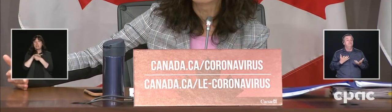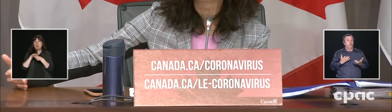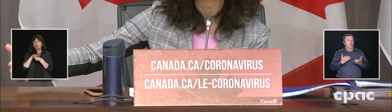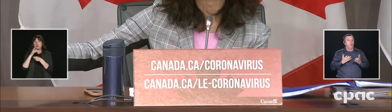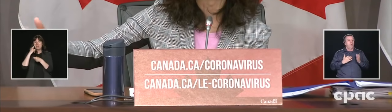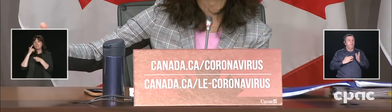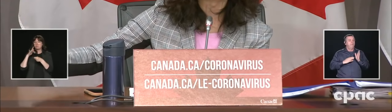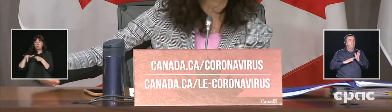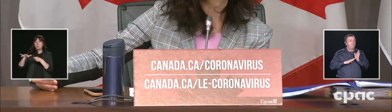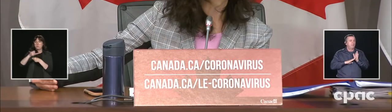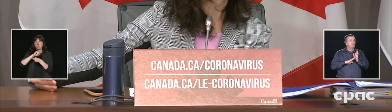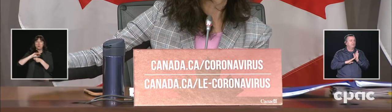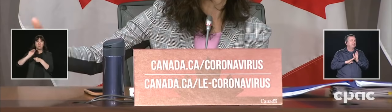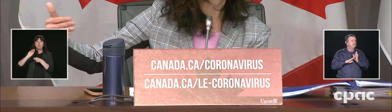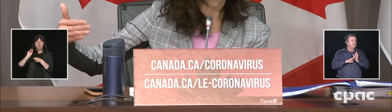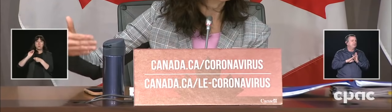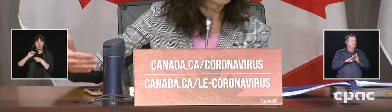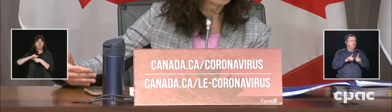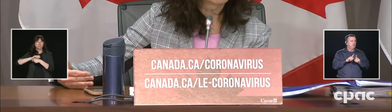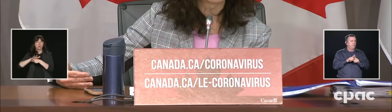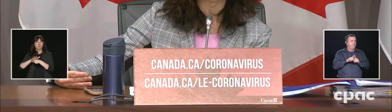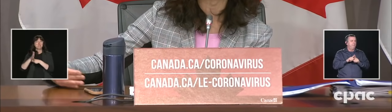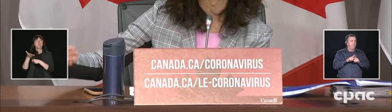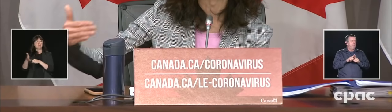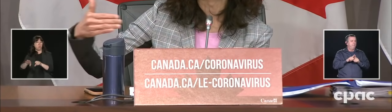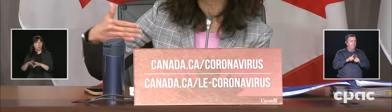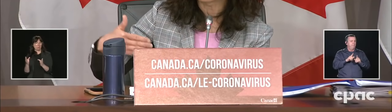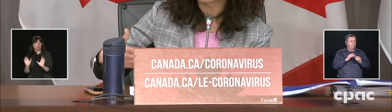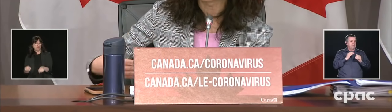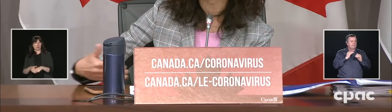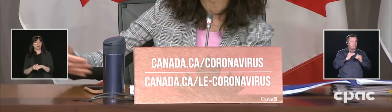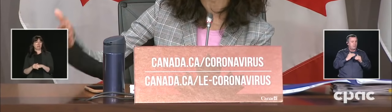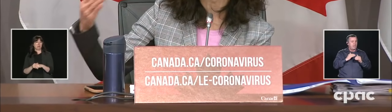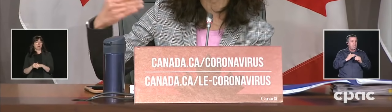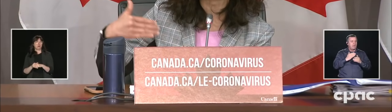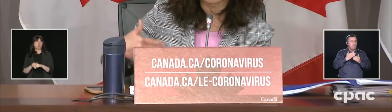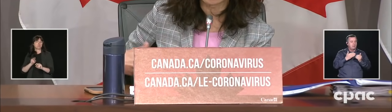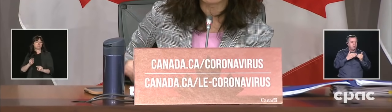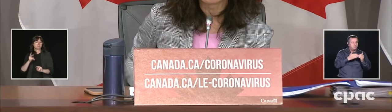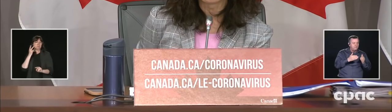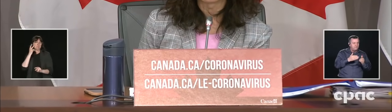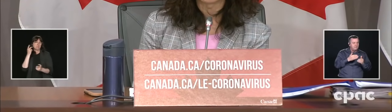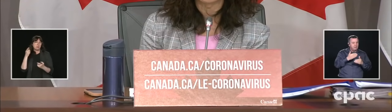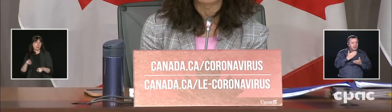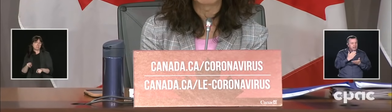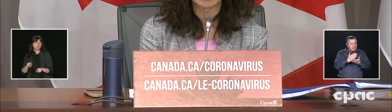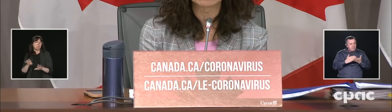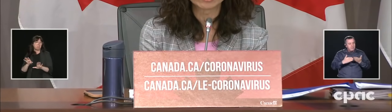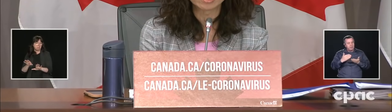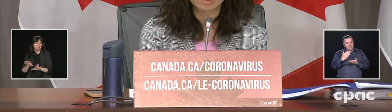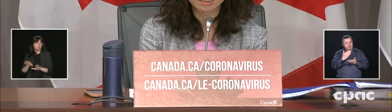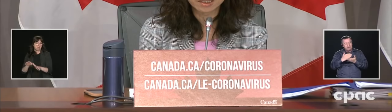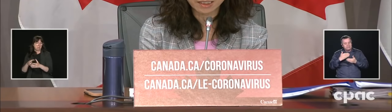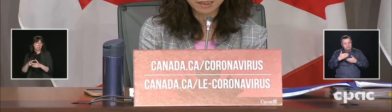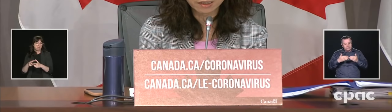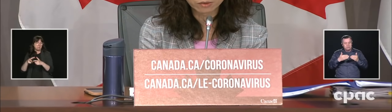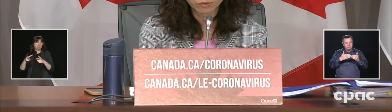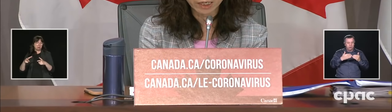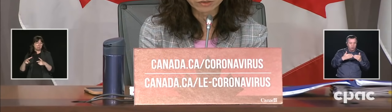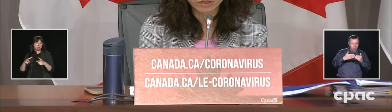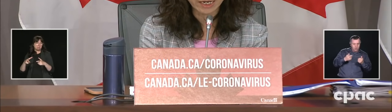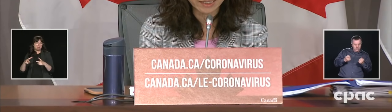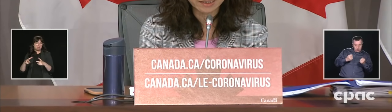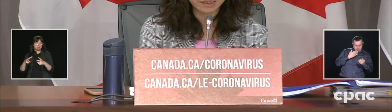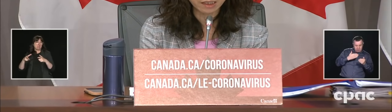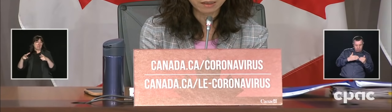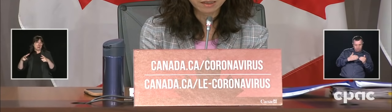zone. And then you progressively monitor what happens, and then you gradually ease back certain other settings as